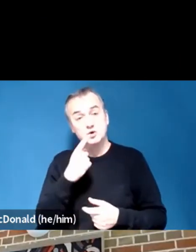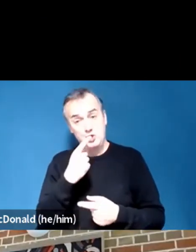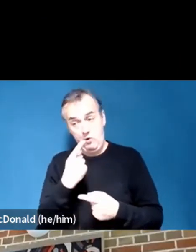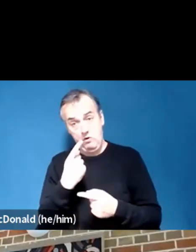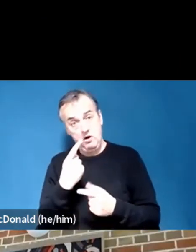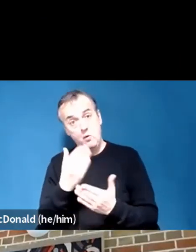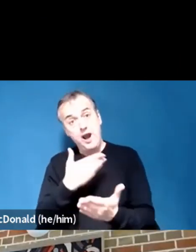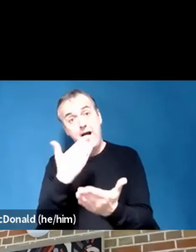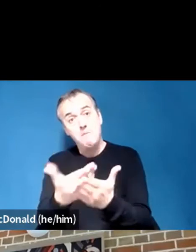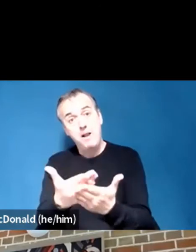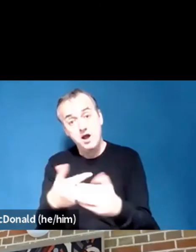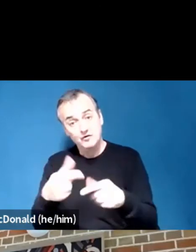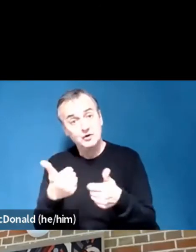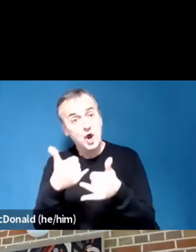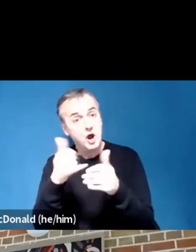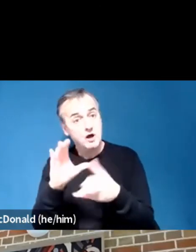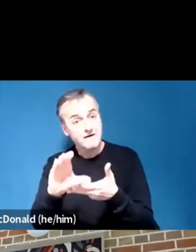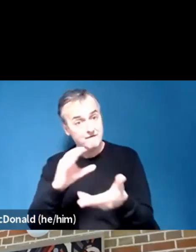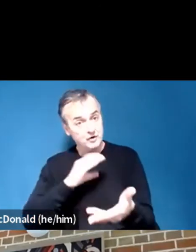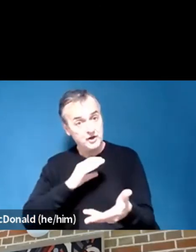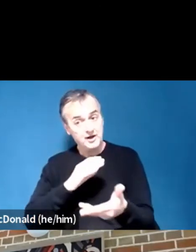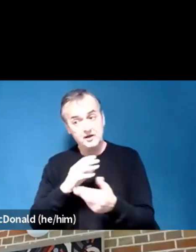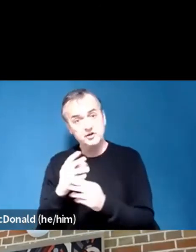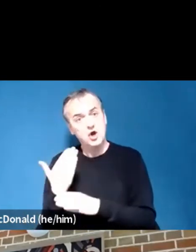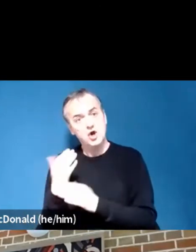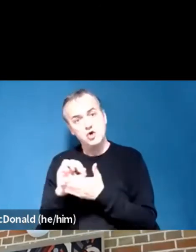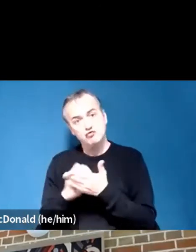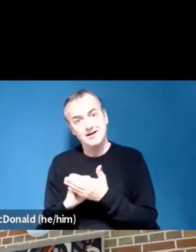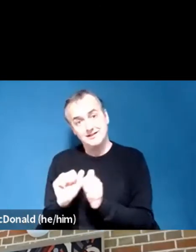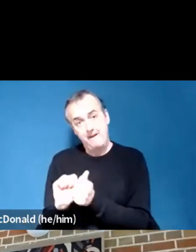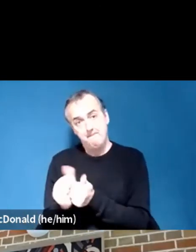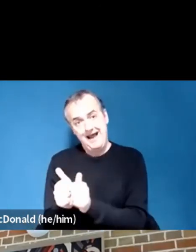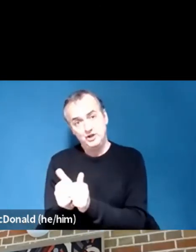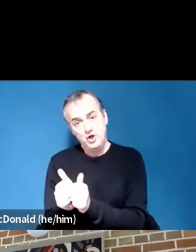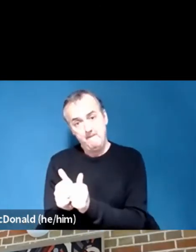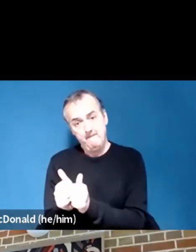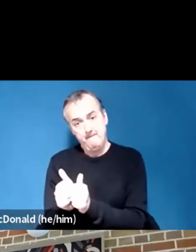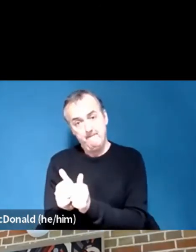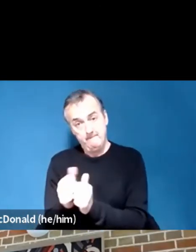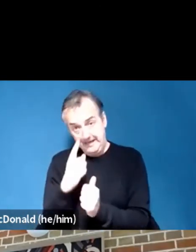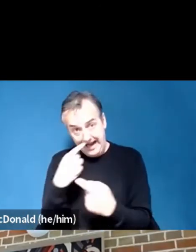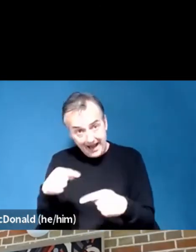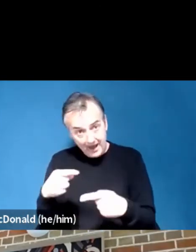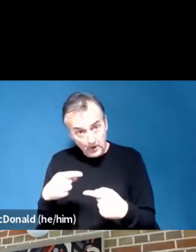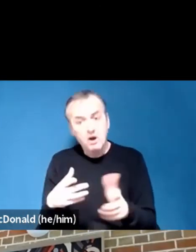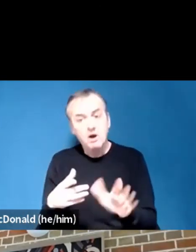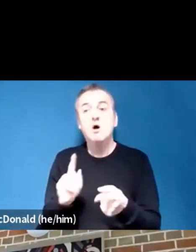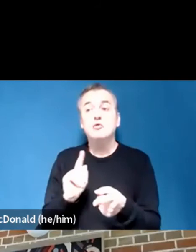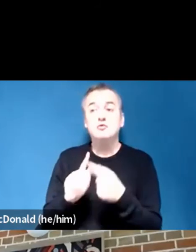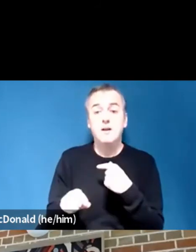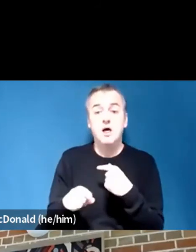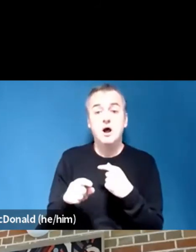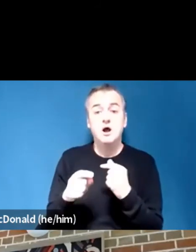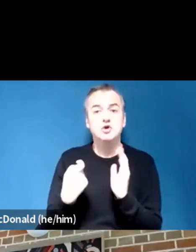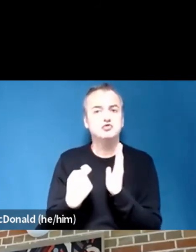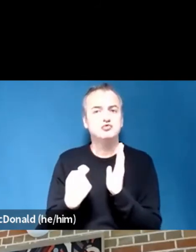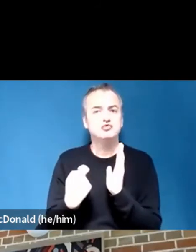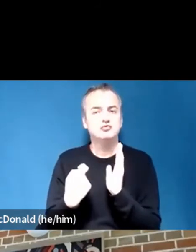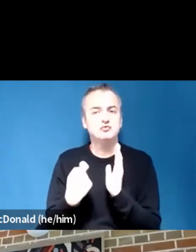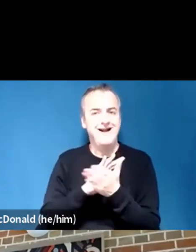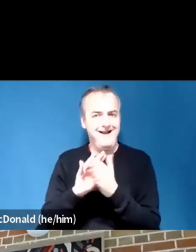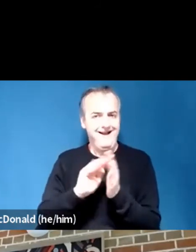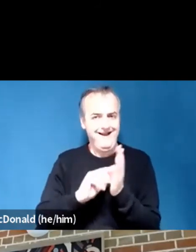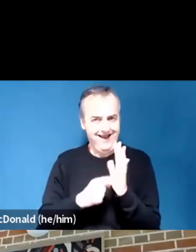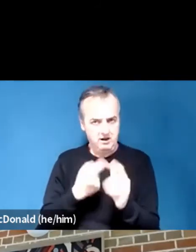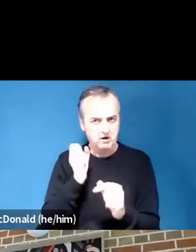partnership? Yes, this is a question that's come in already on the emails, isn't it? It is, yes. So we've actually had a couple of variants of this question.